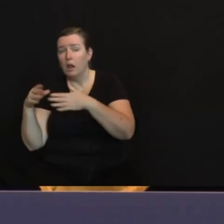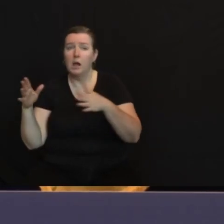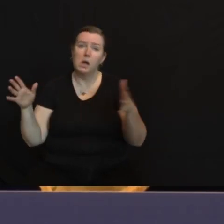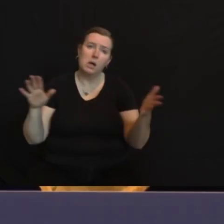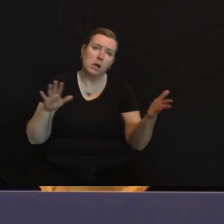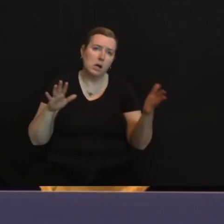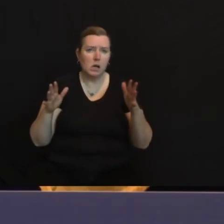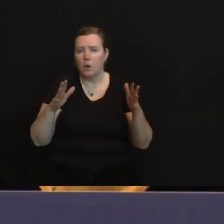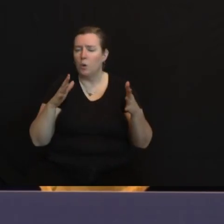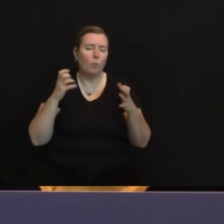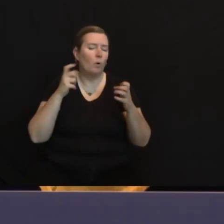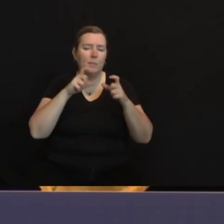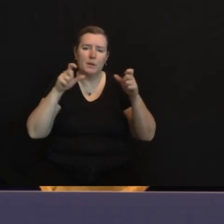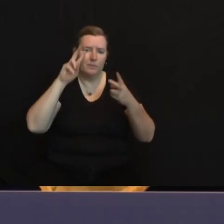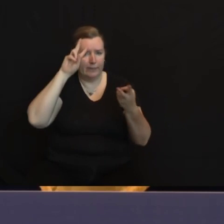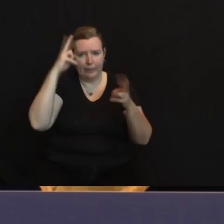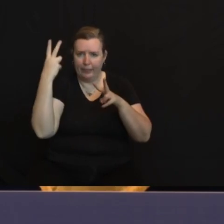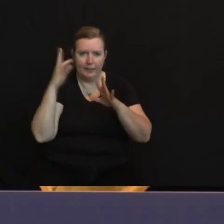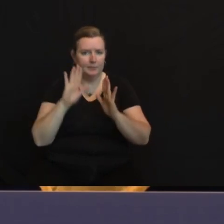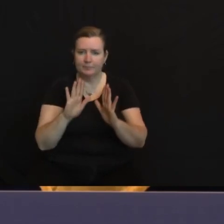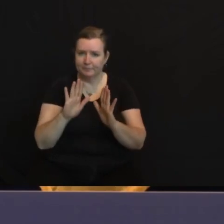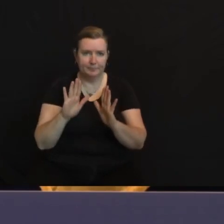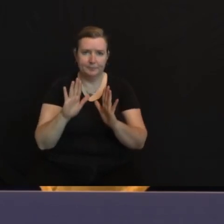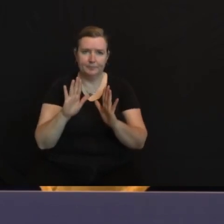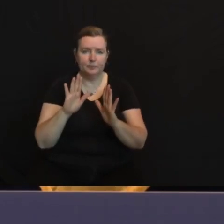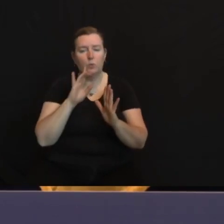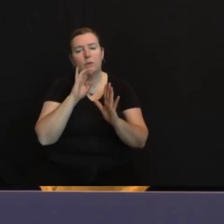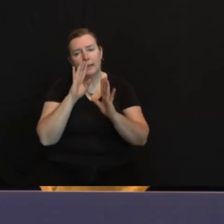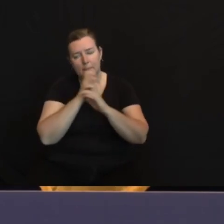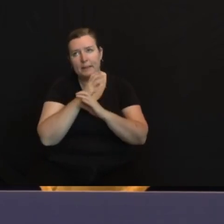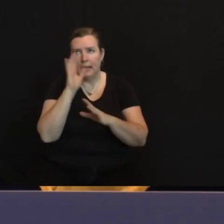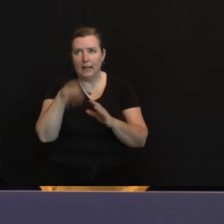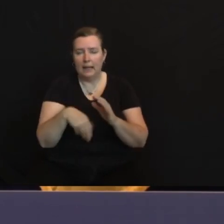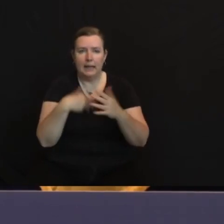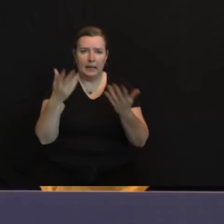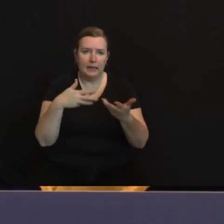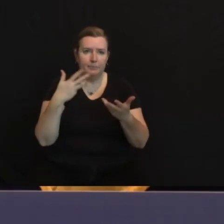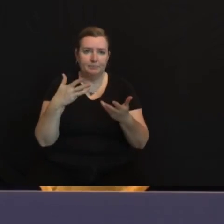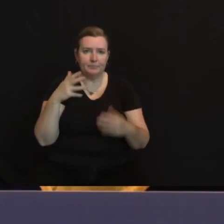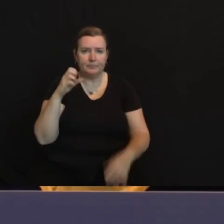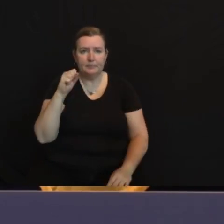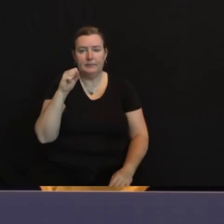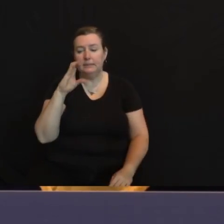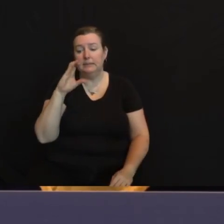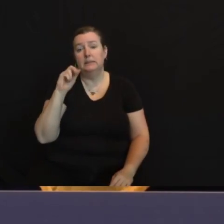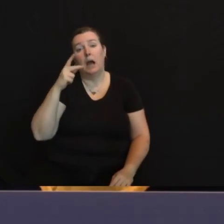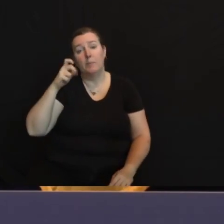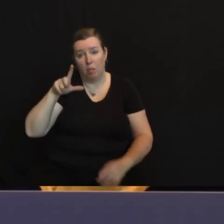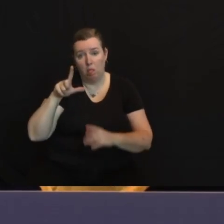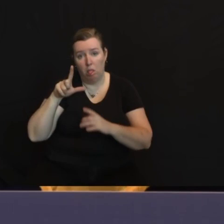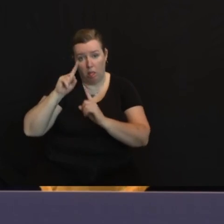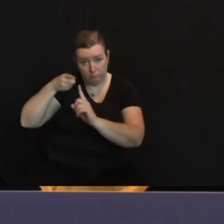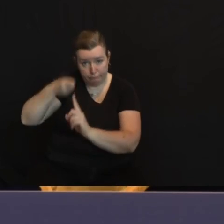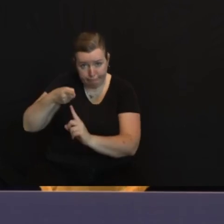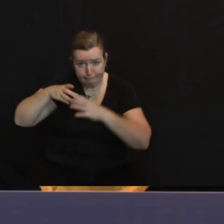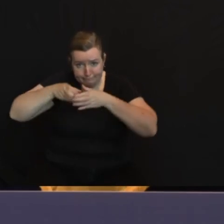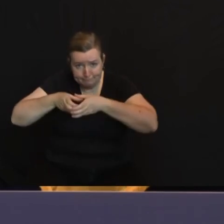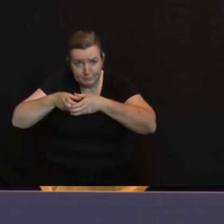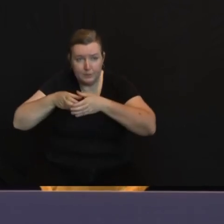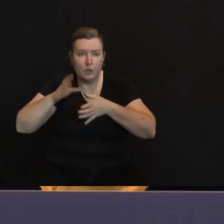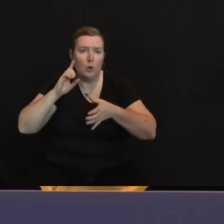cross purposes, I should say. On the scalpel steps, everything remains on the table. I would just say we talk